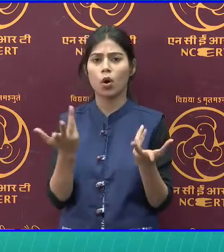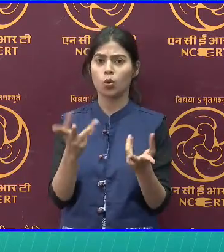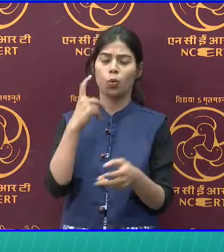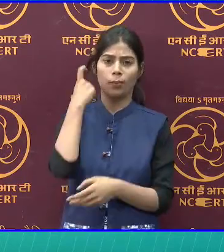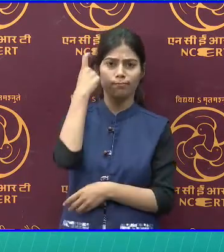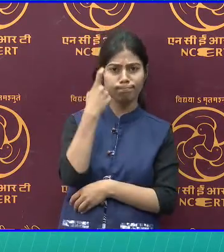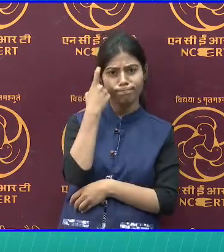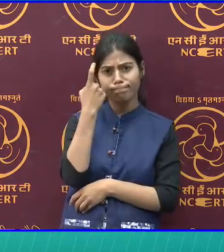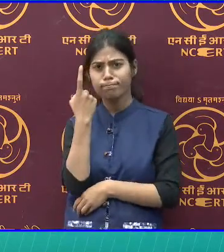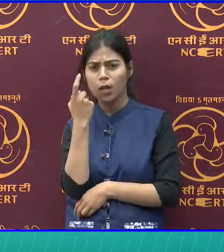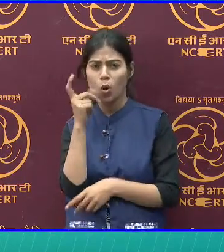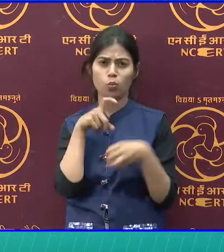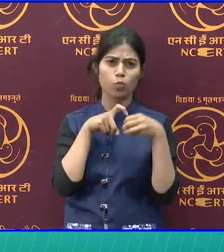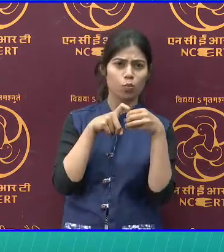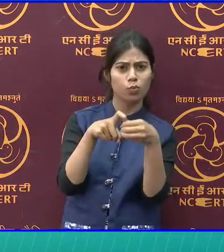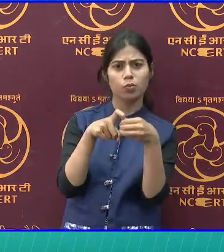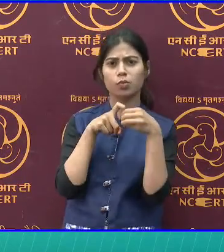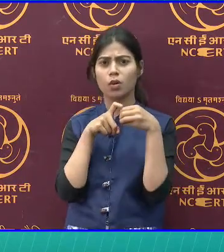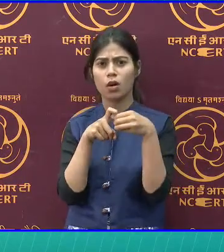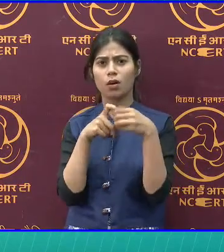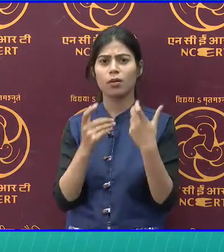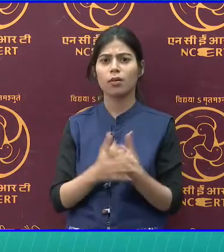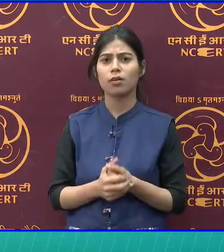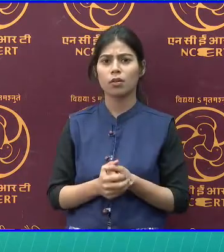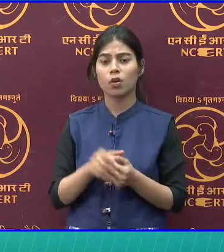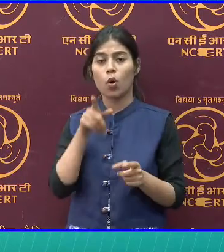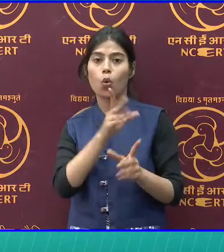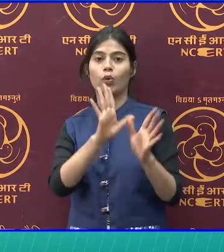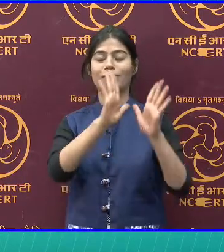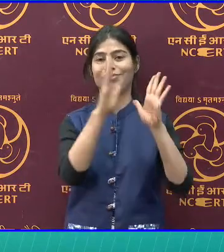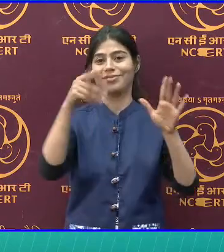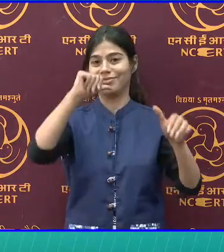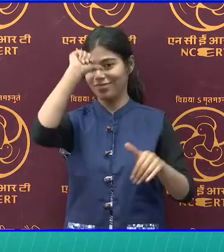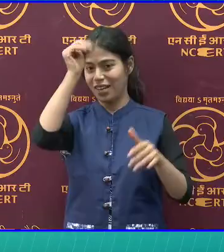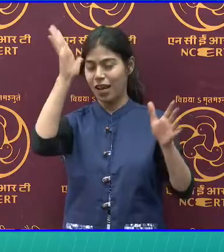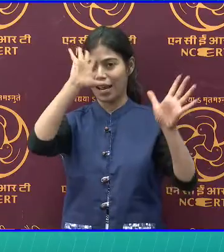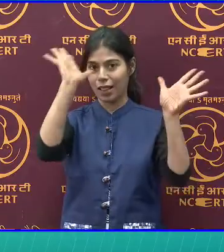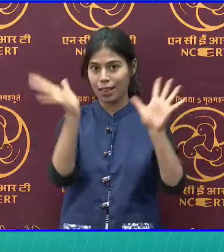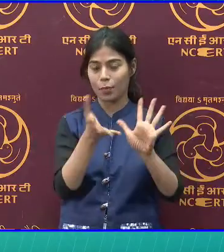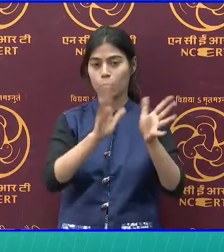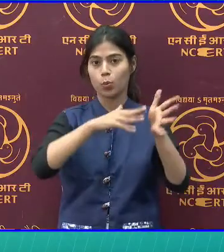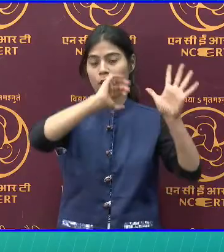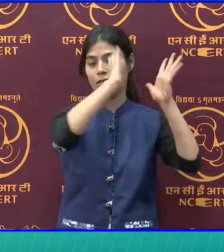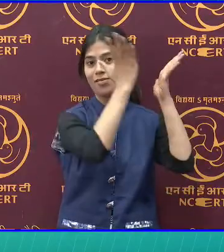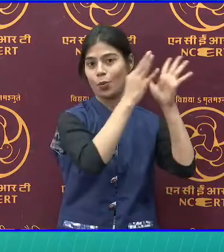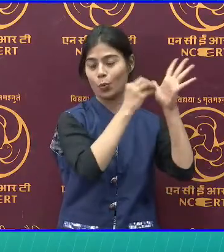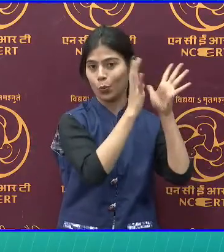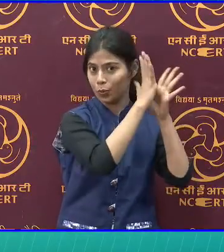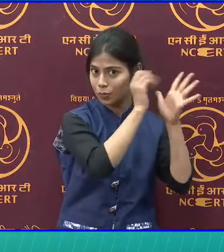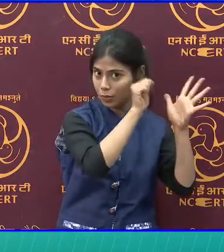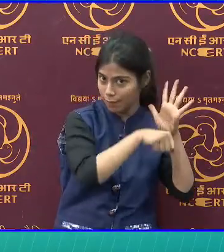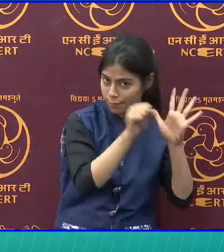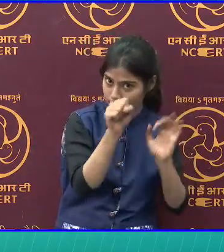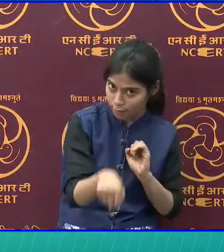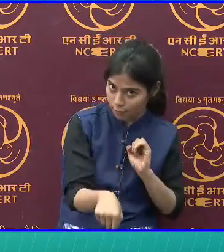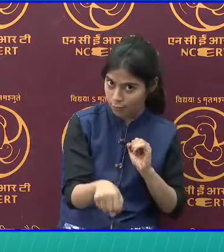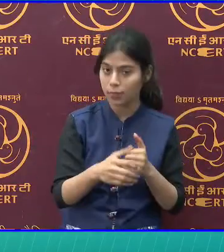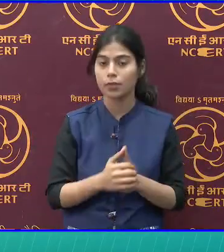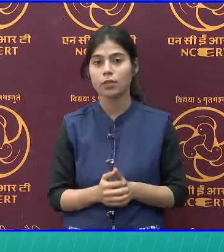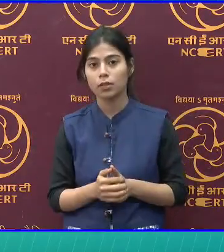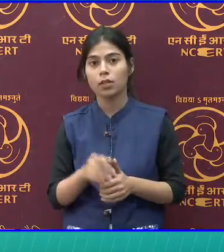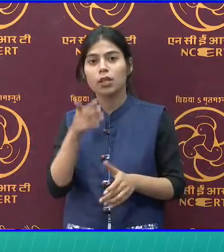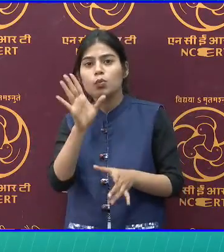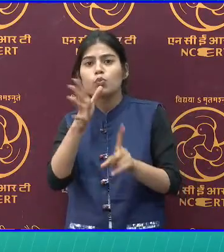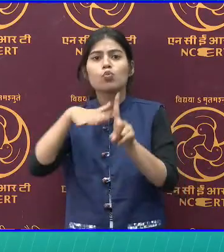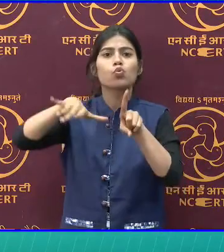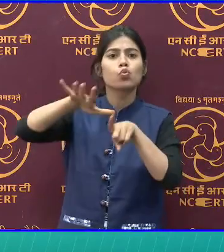thinking, questioning, and you are also governed by the Indian Constitution actually. Right. Okay. In science, there are scientific laws that are there. In case of social